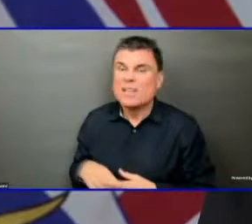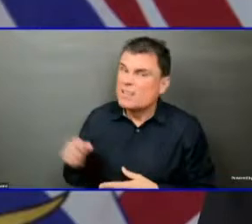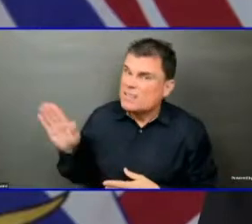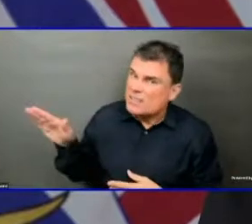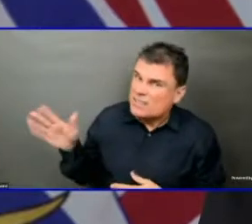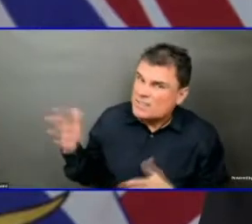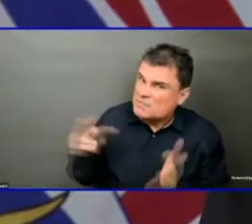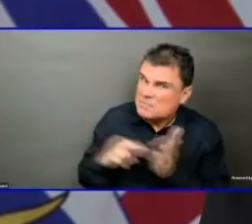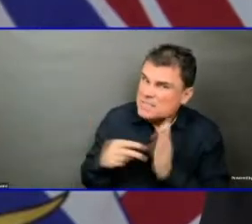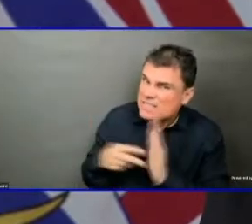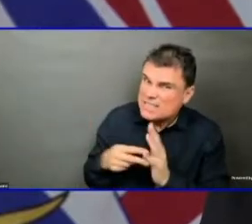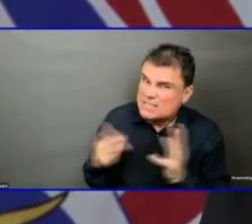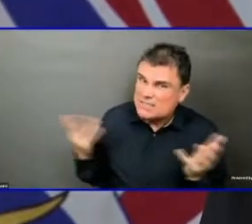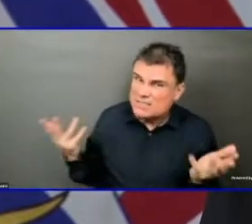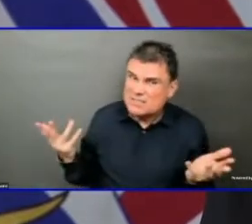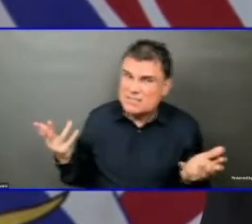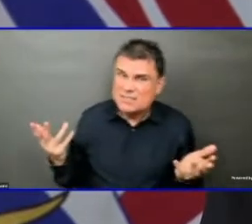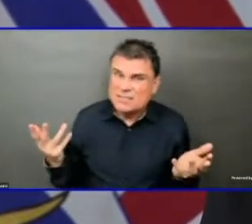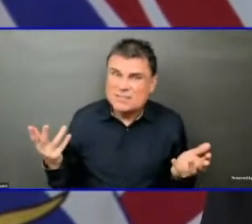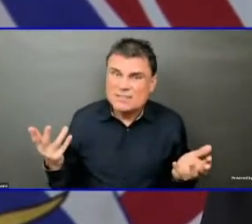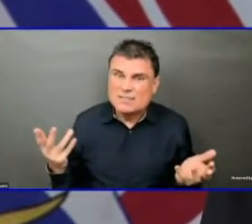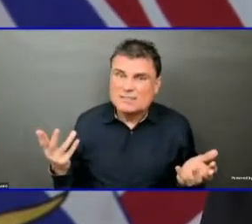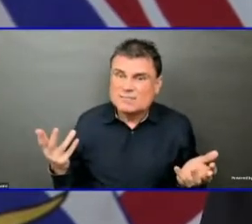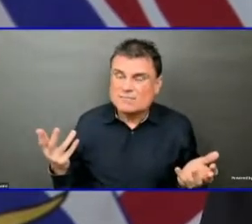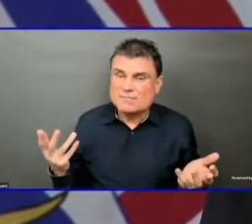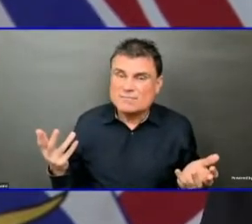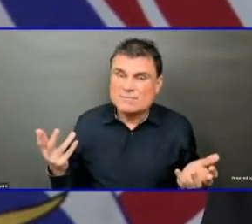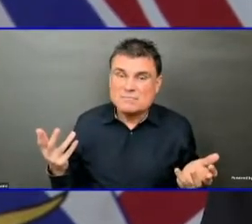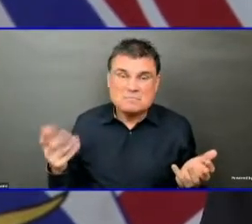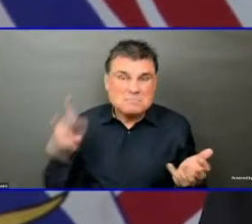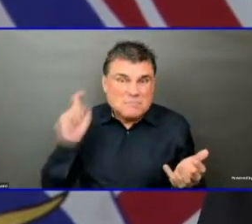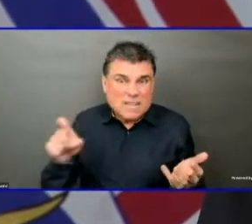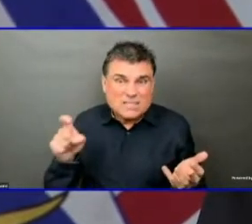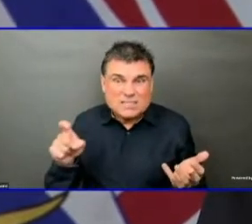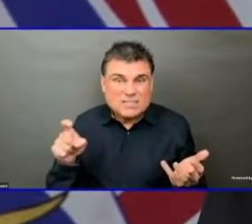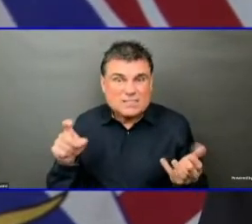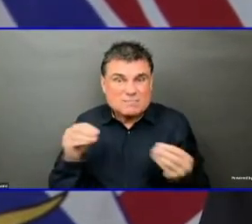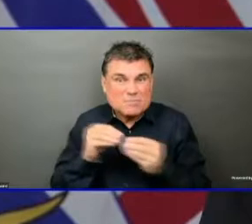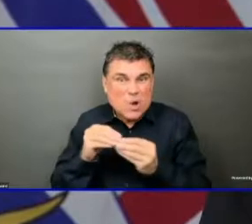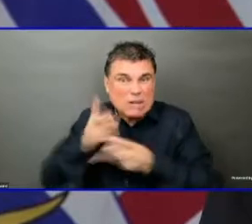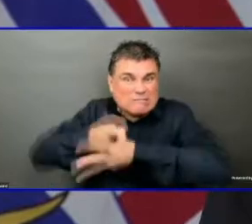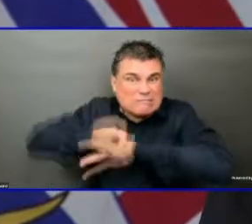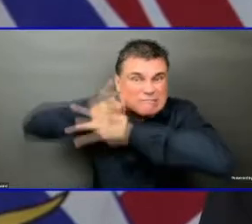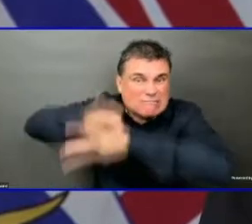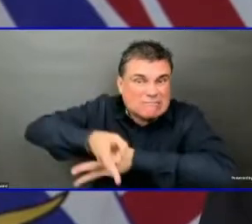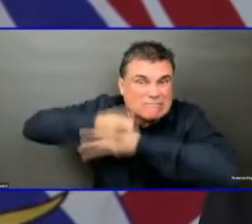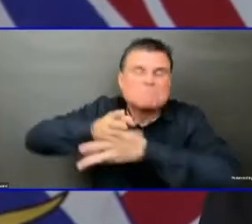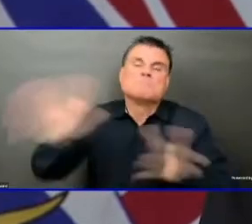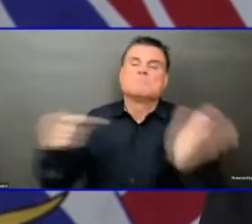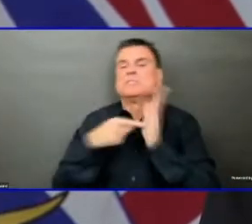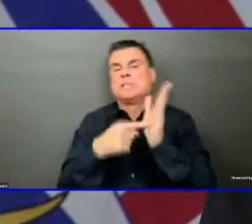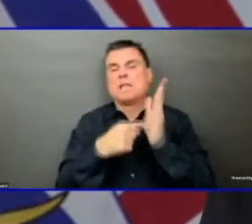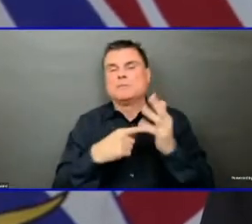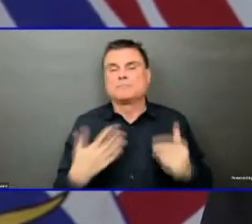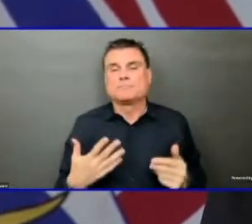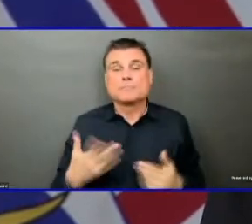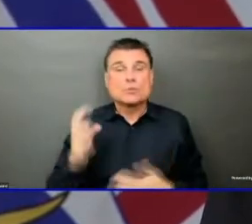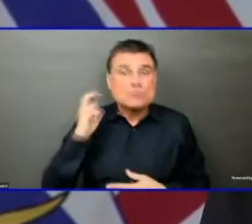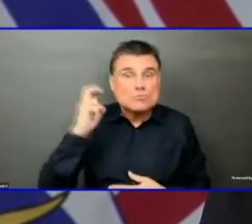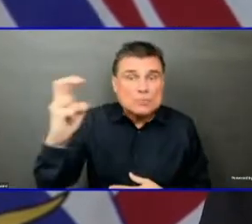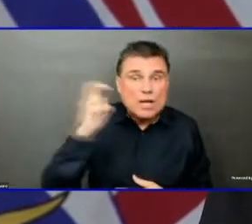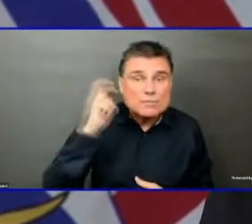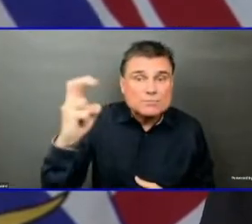of the significant volume of truck traffic and goods shipment back and forth between British Columbia